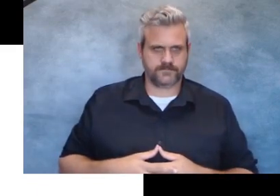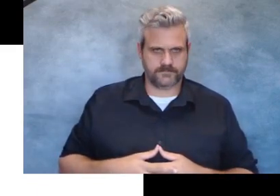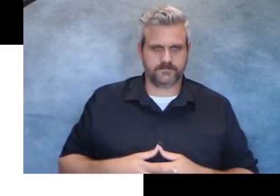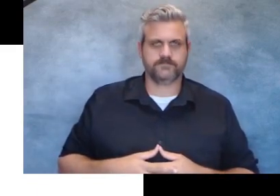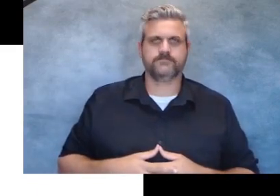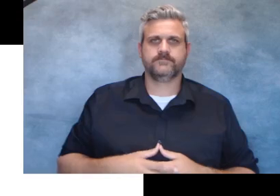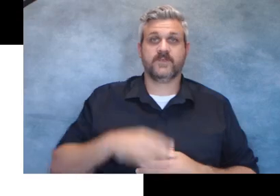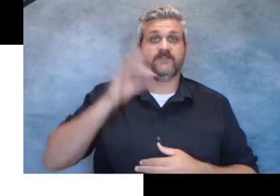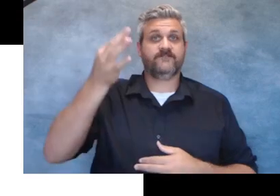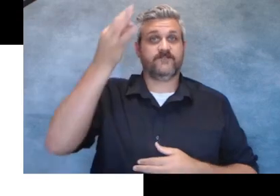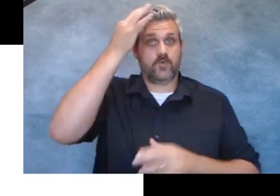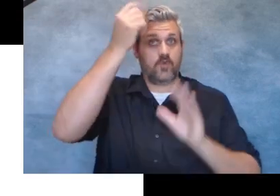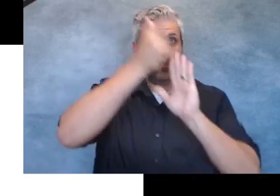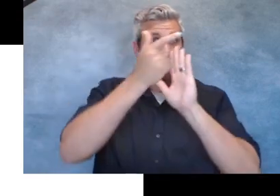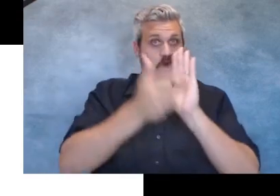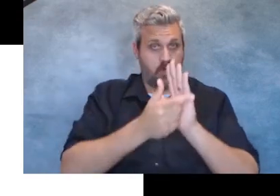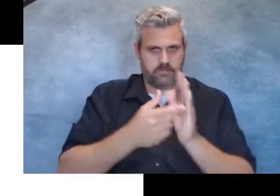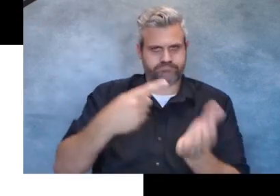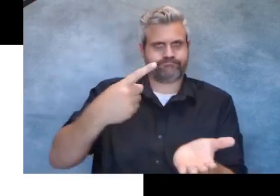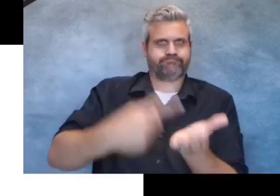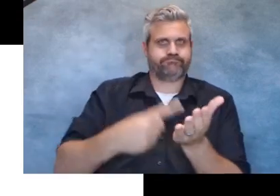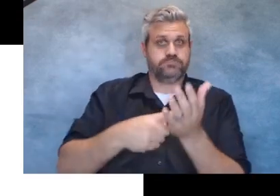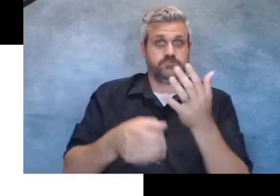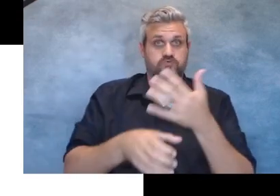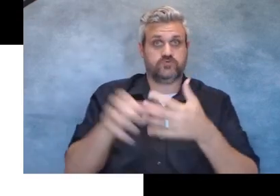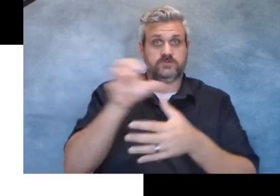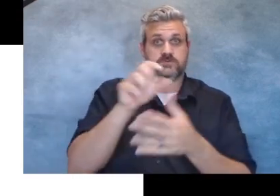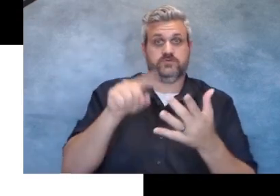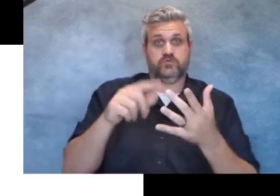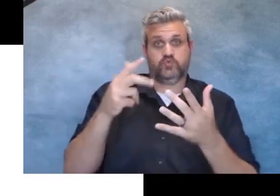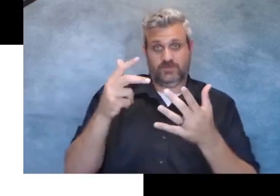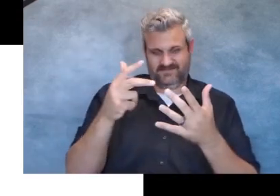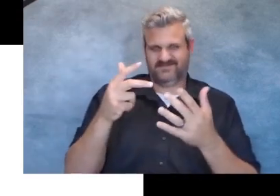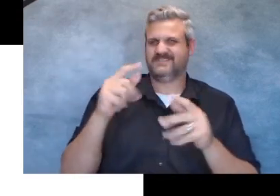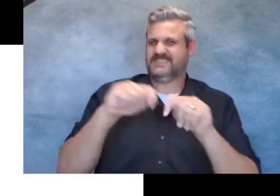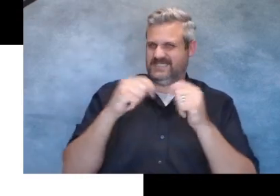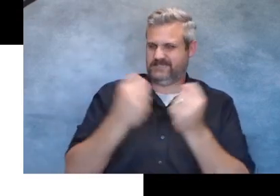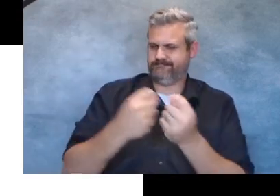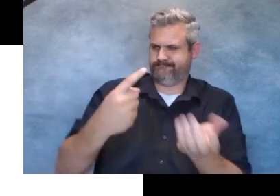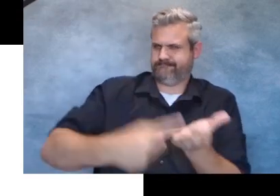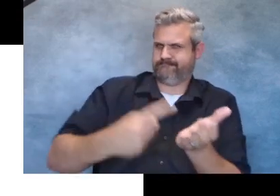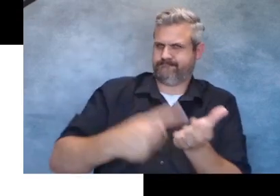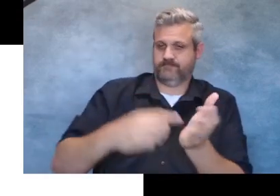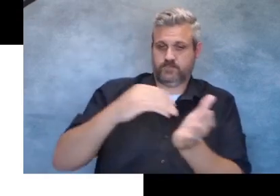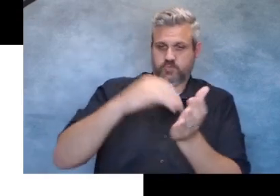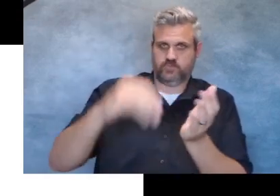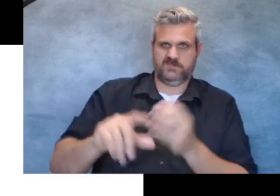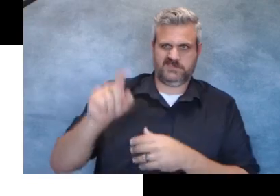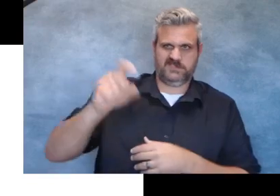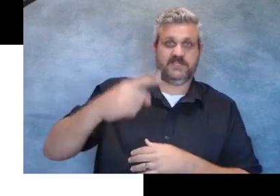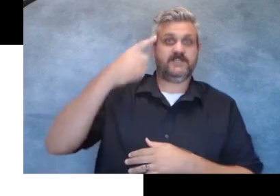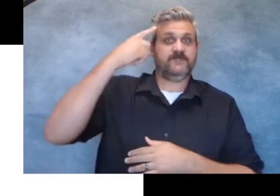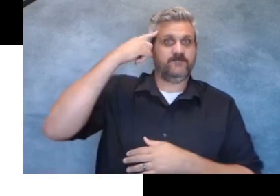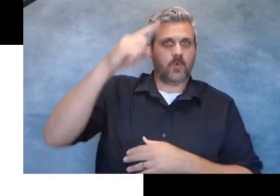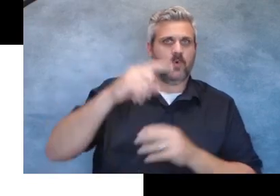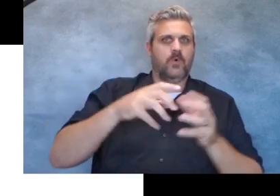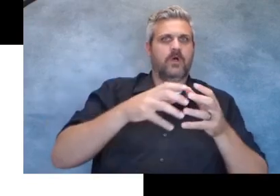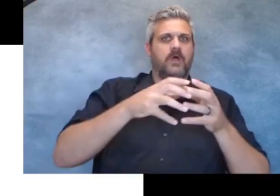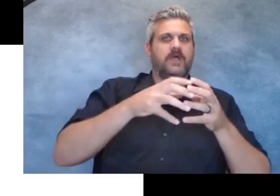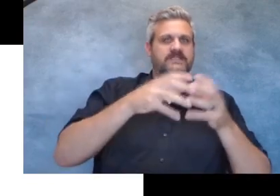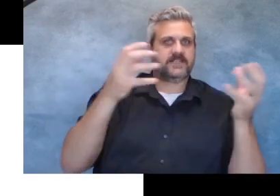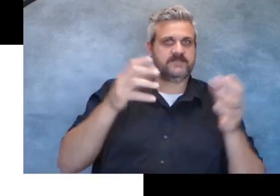As outlined in the federal law, when discussing criterion 3 of the guidelines, the team will talk about the student's need for an